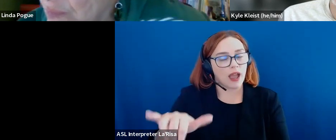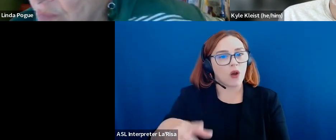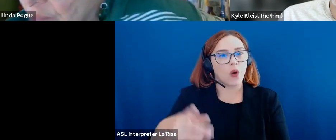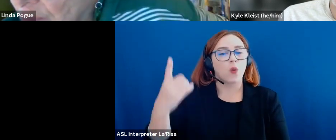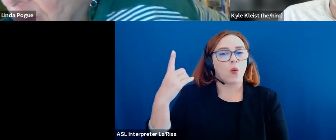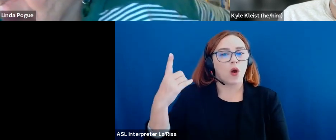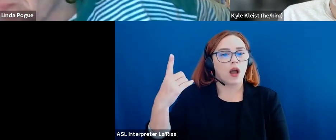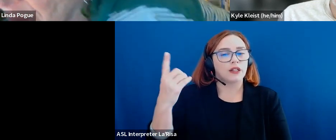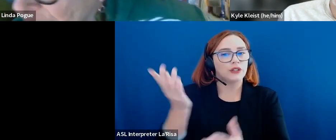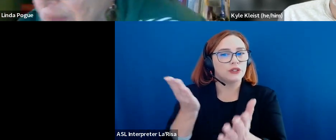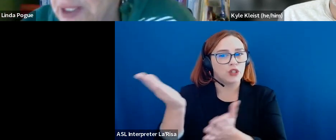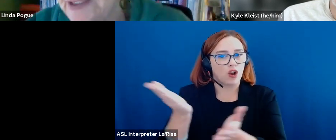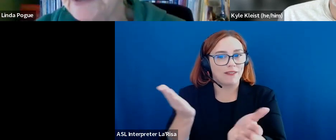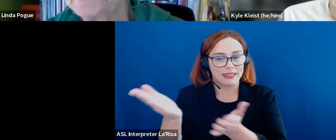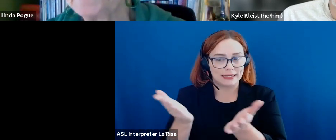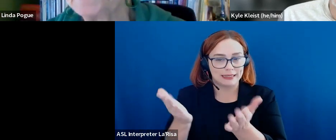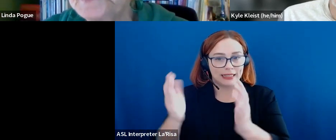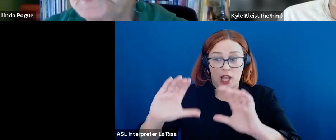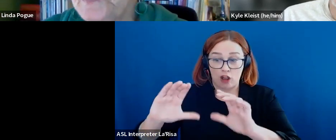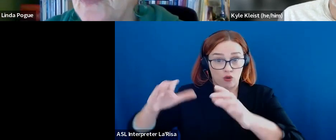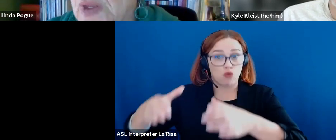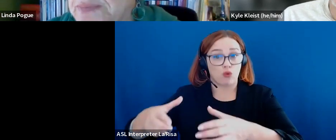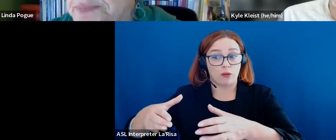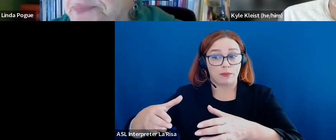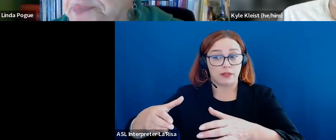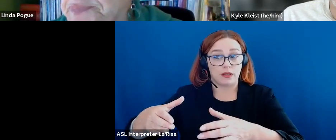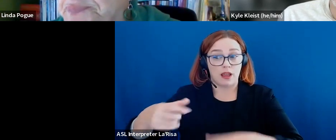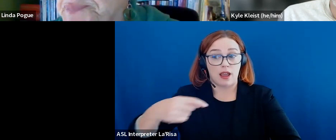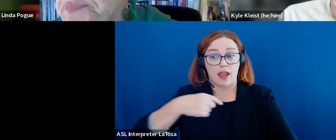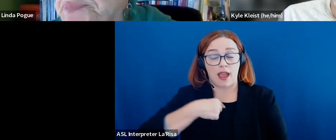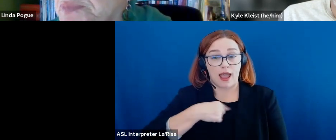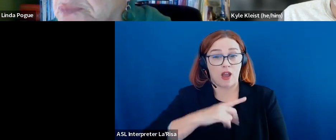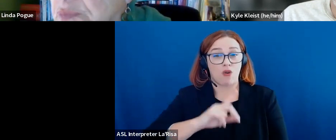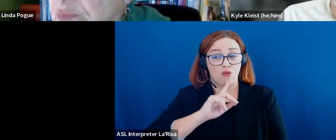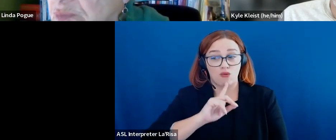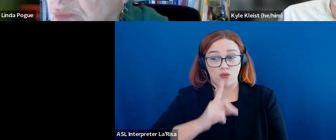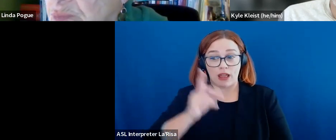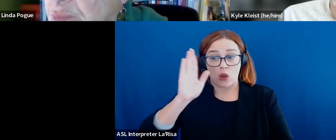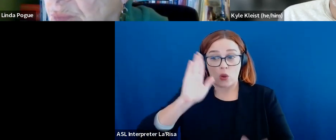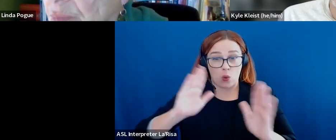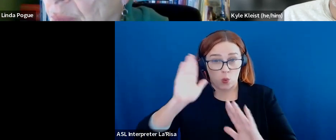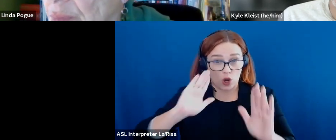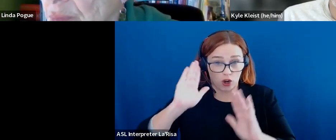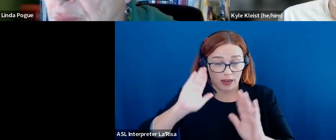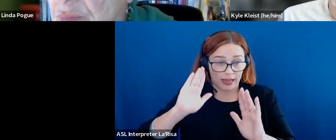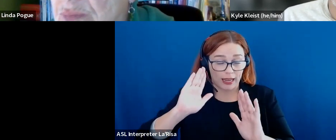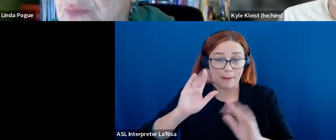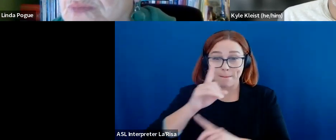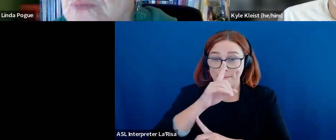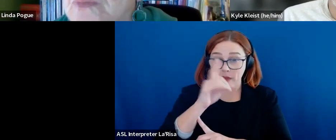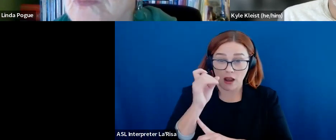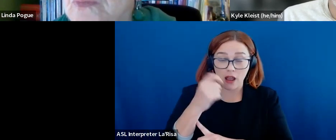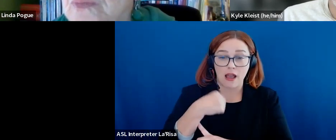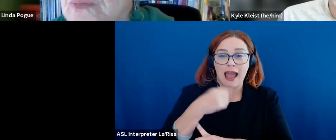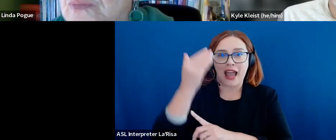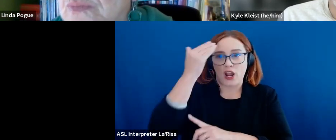the services and groups that I really was worried about, just because I know that for